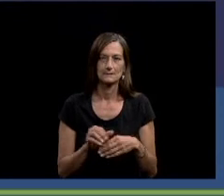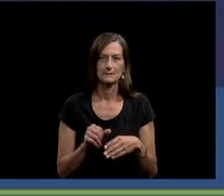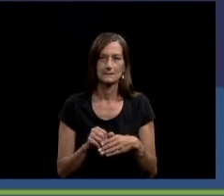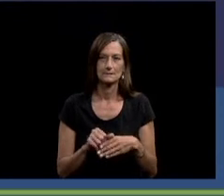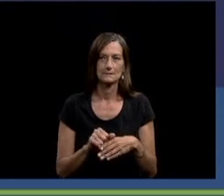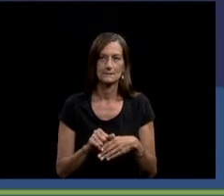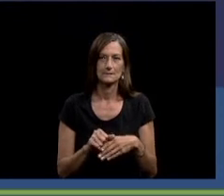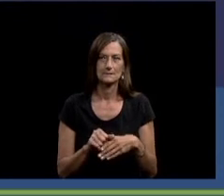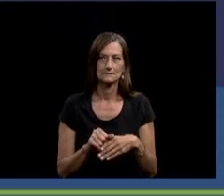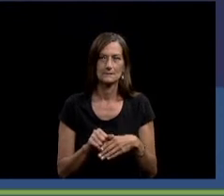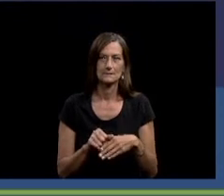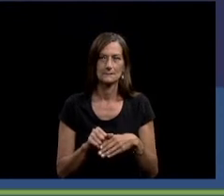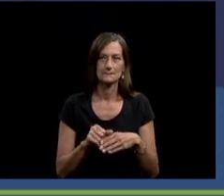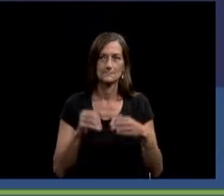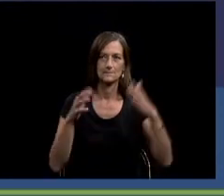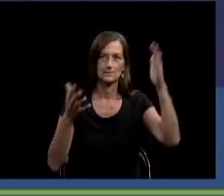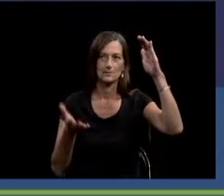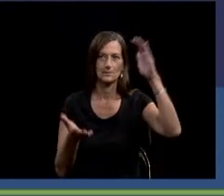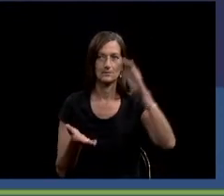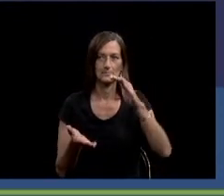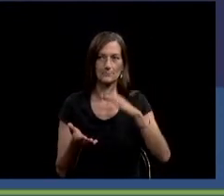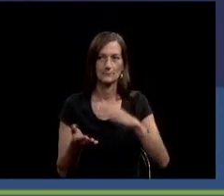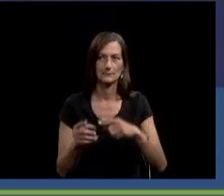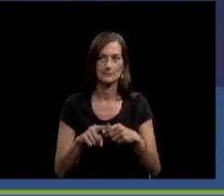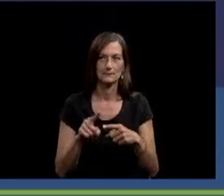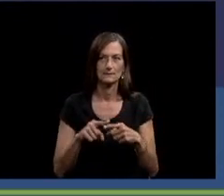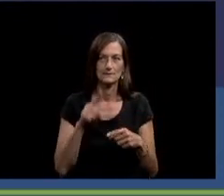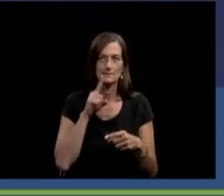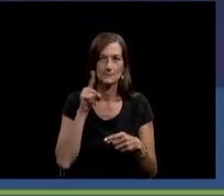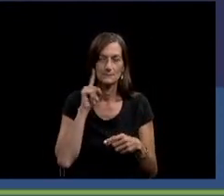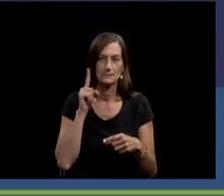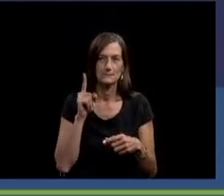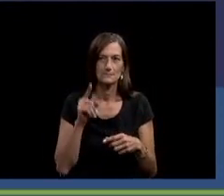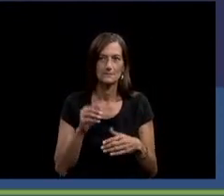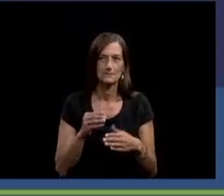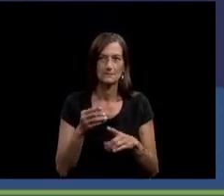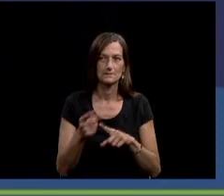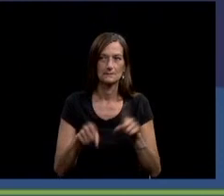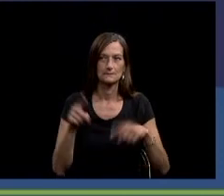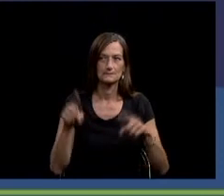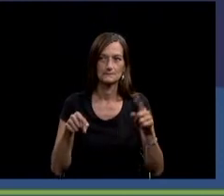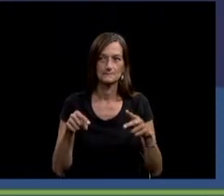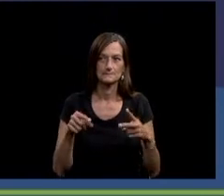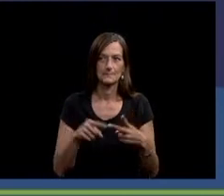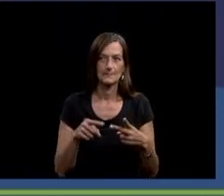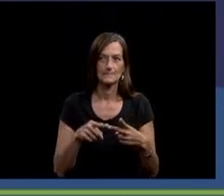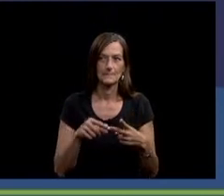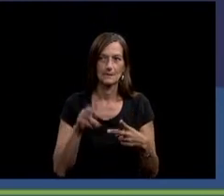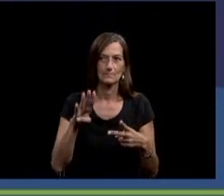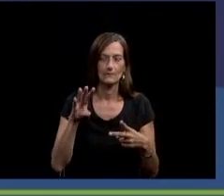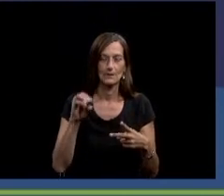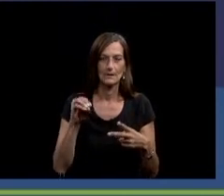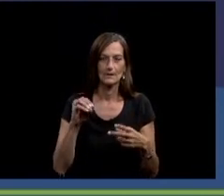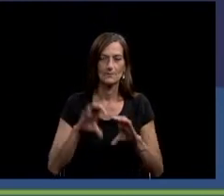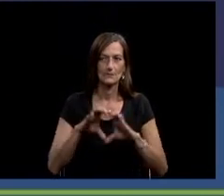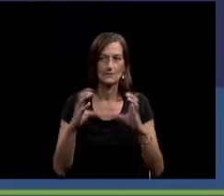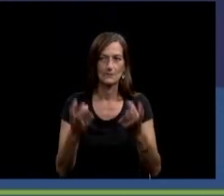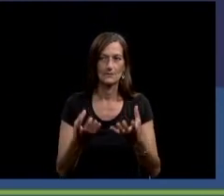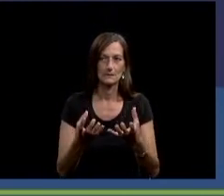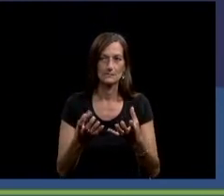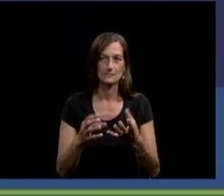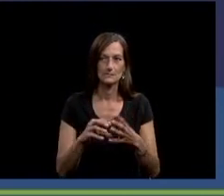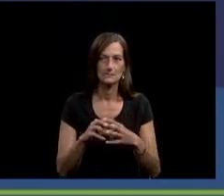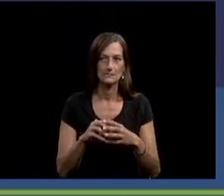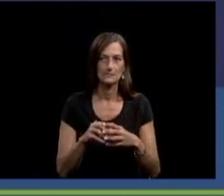cultural diversity, a 40-hour crisis intervention class, and others, among others like human trafficking as